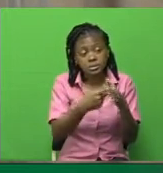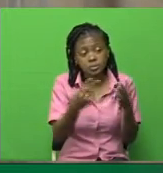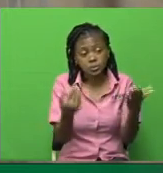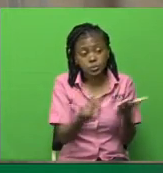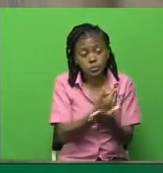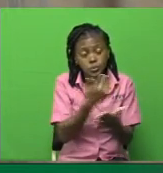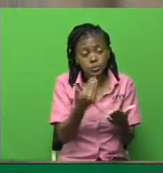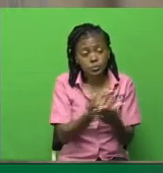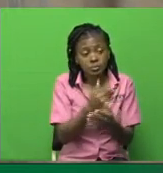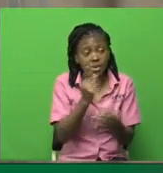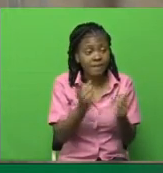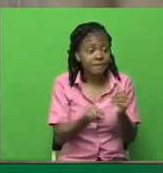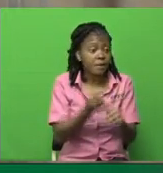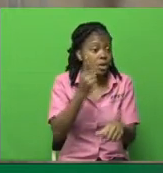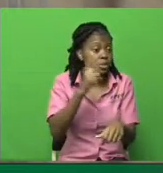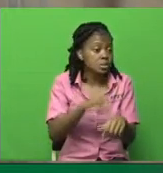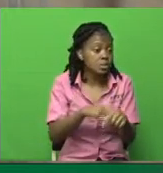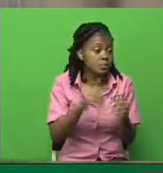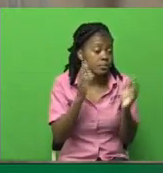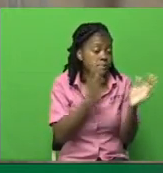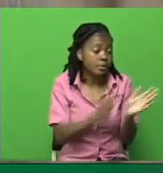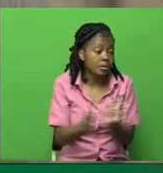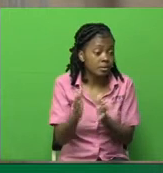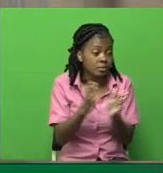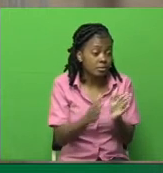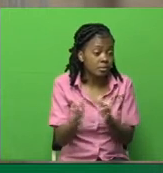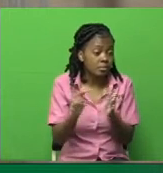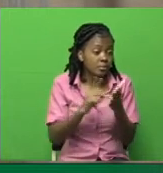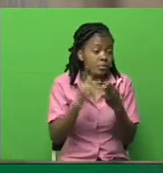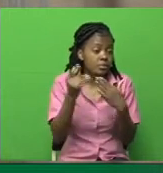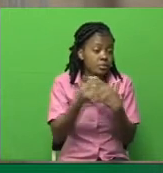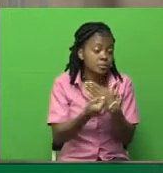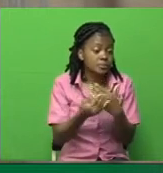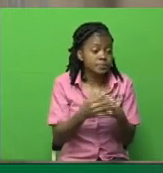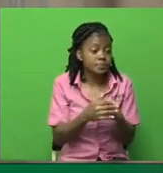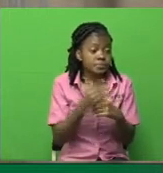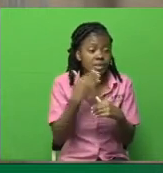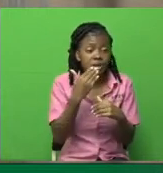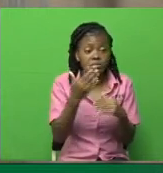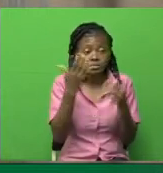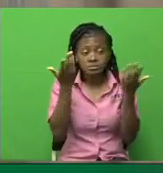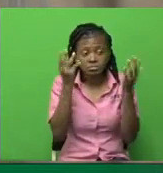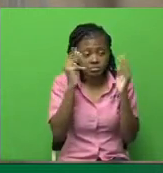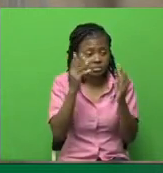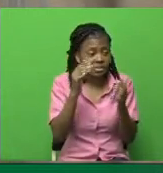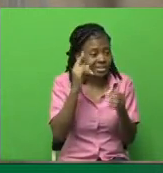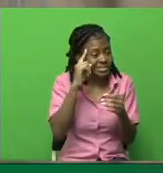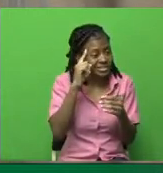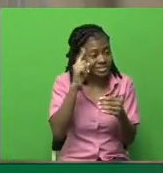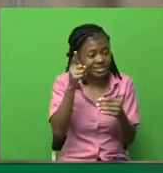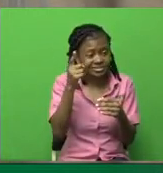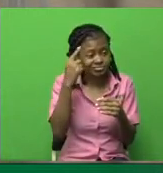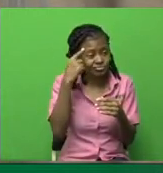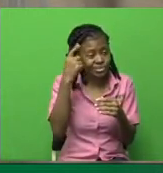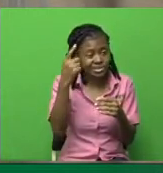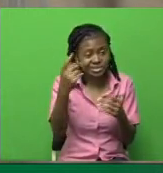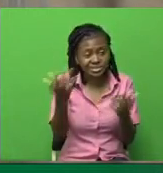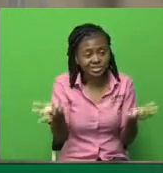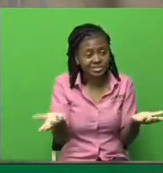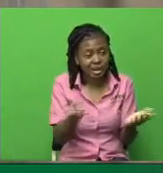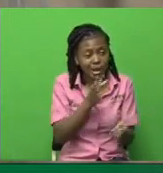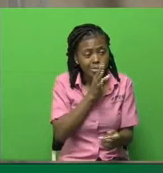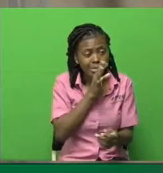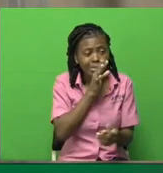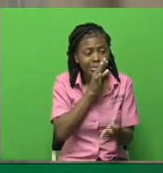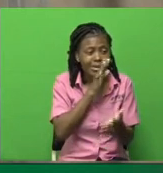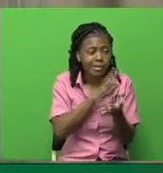could today I want to ask the master of clickbait the Minister of Finance was this just a grandiose sound bite filled with buzzwords that